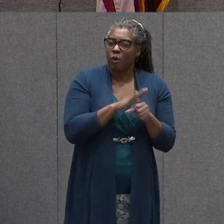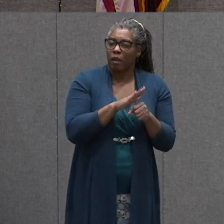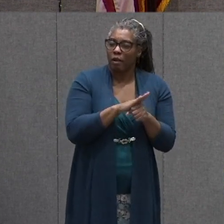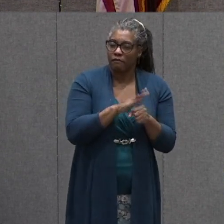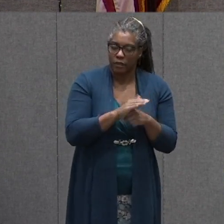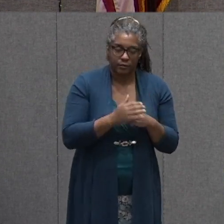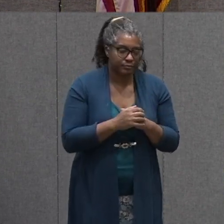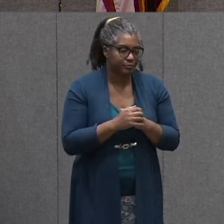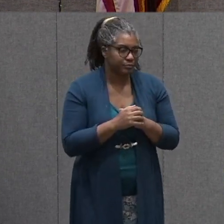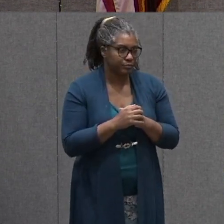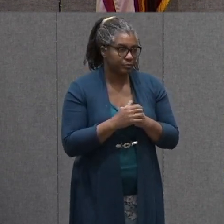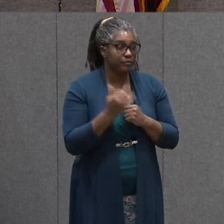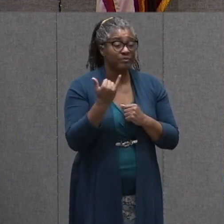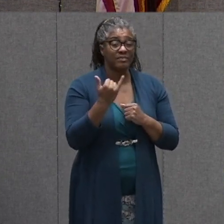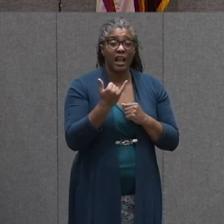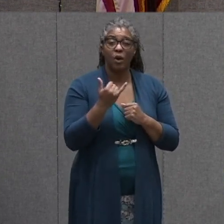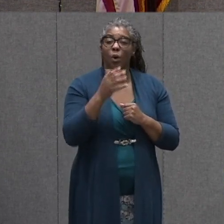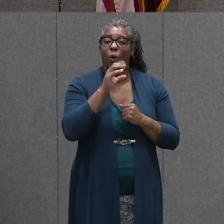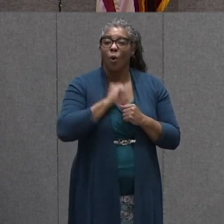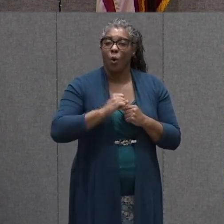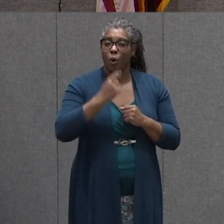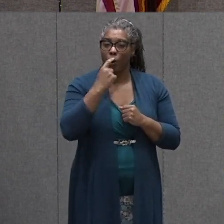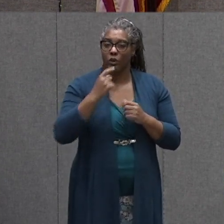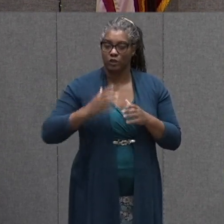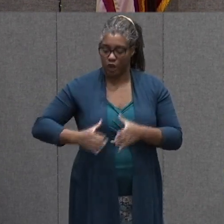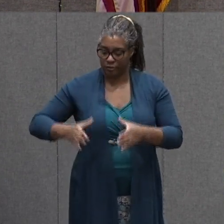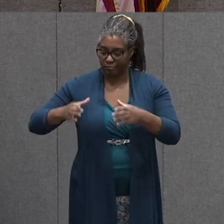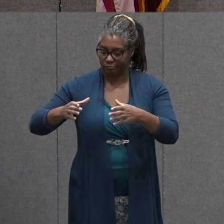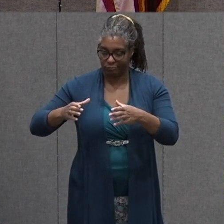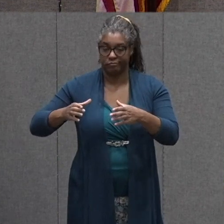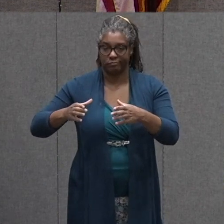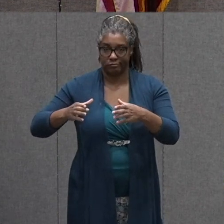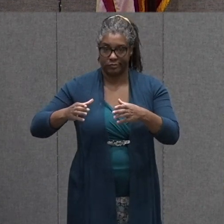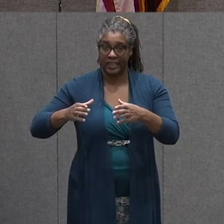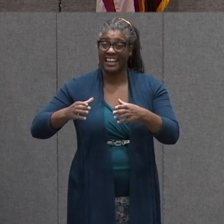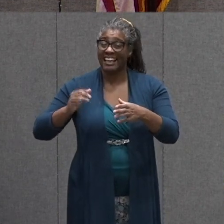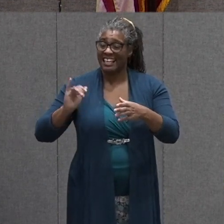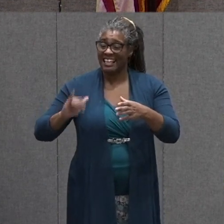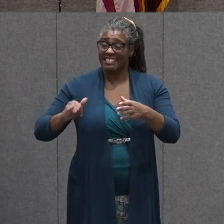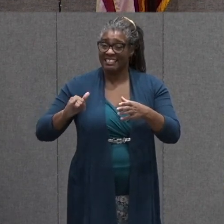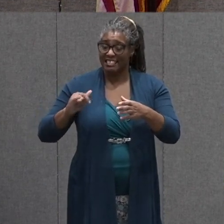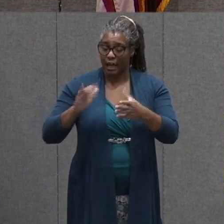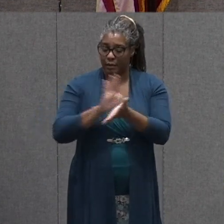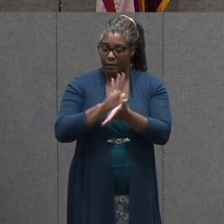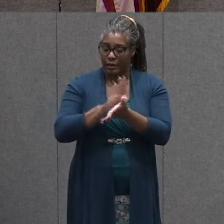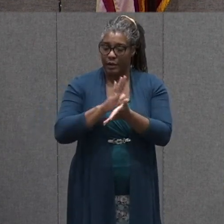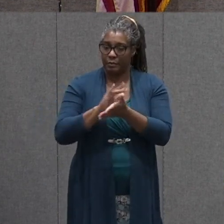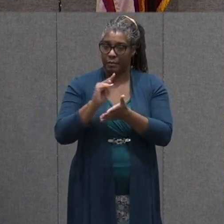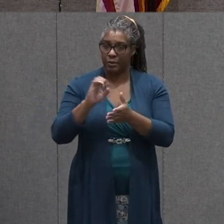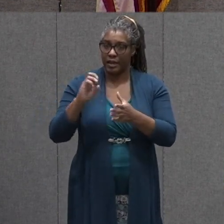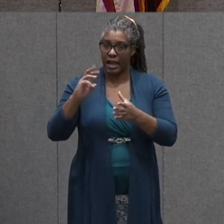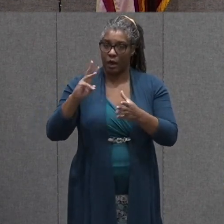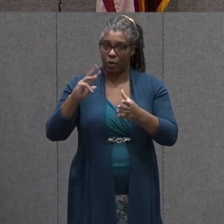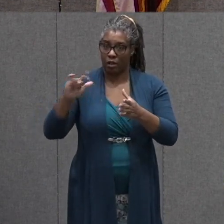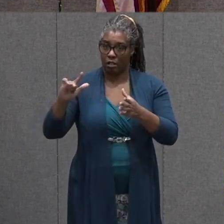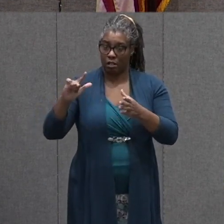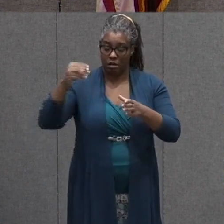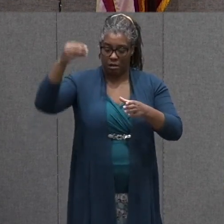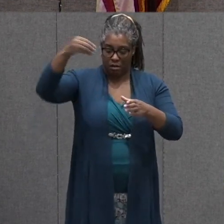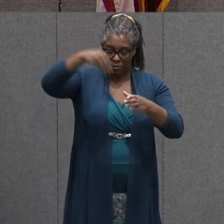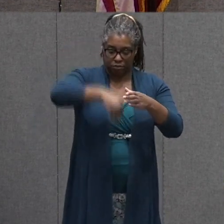happens during Halloween? I'd like you to take just a few moments to jot down some words that remind you